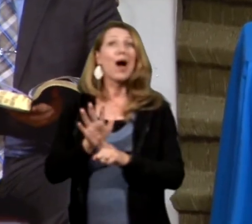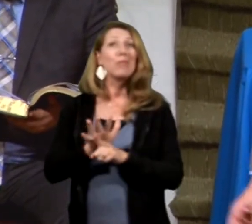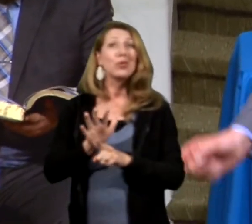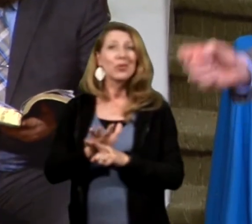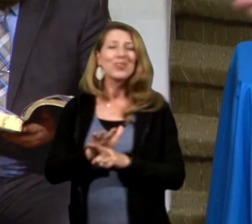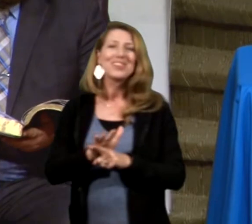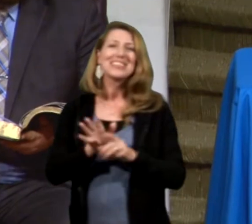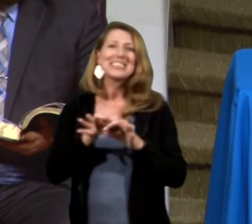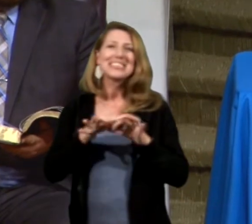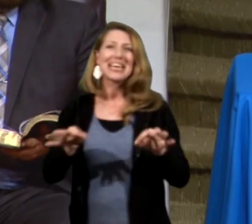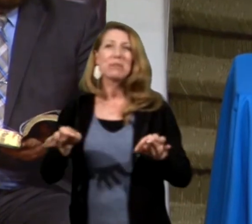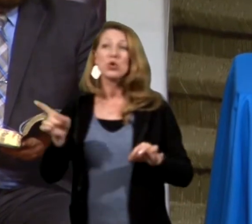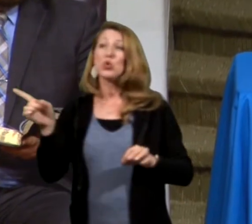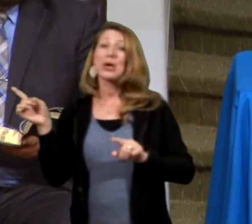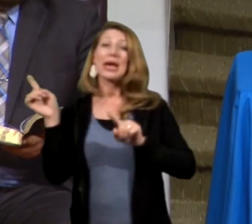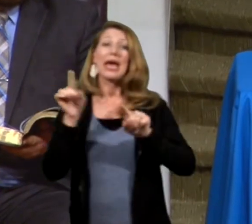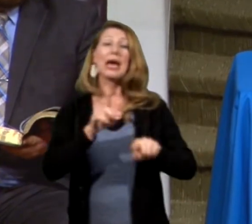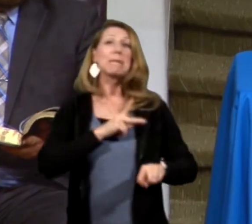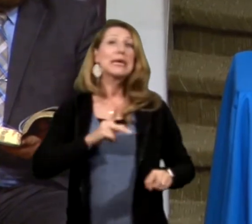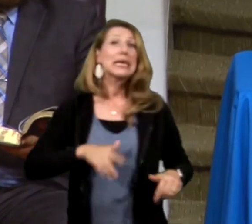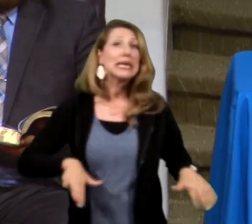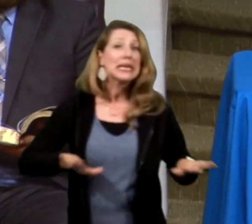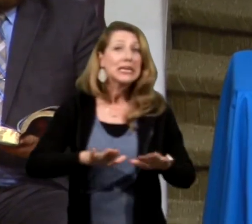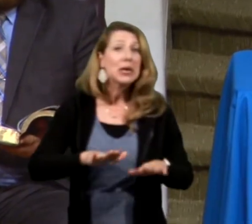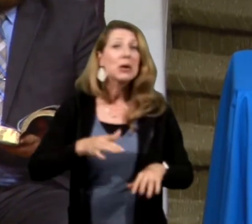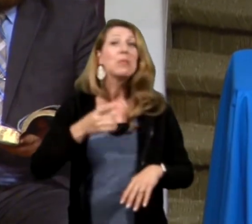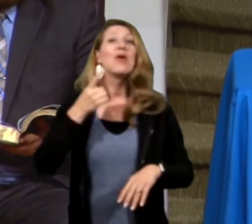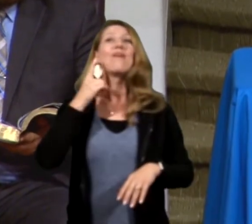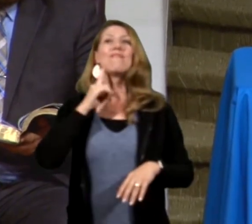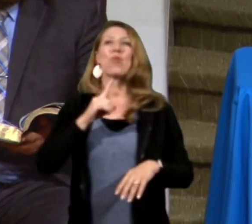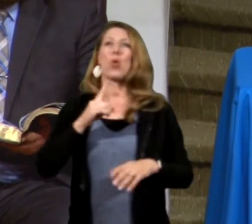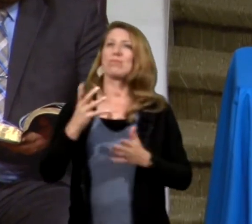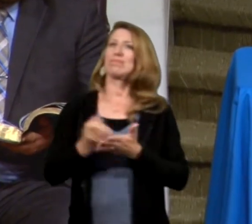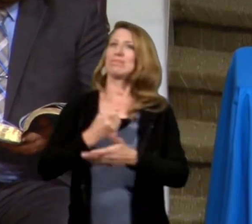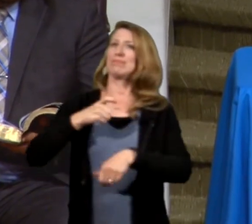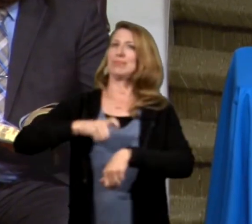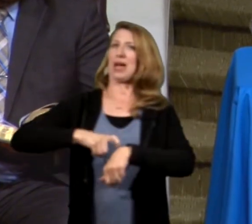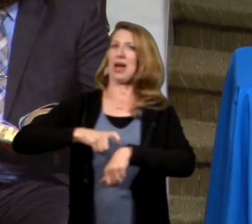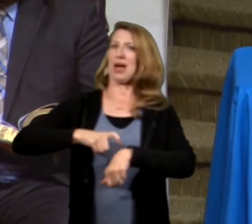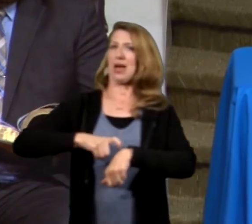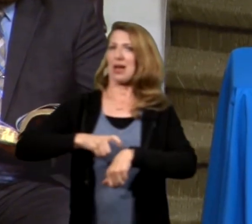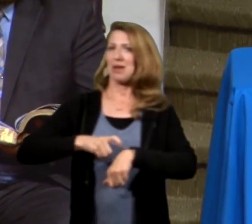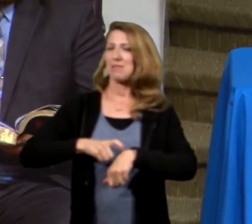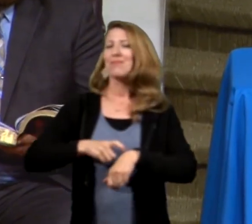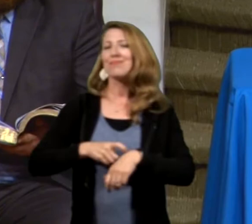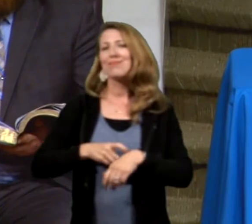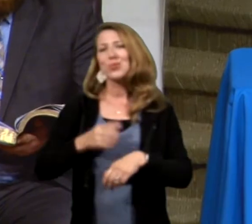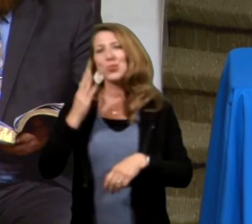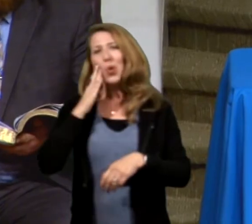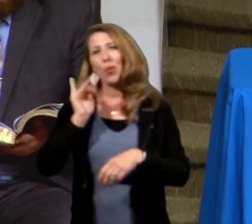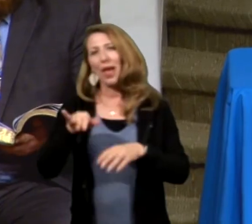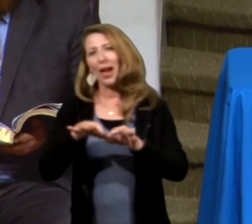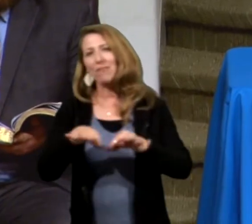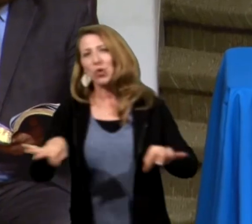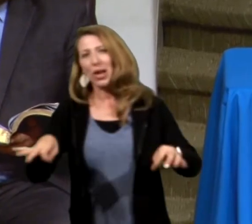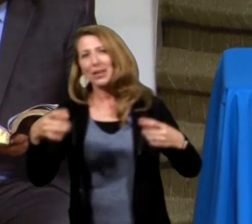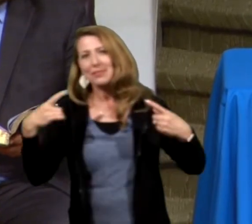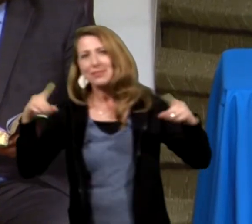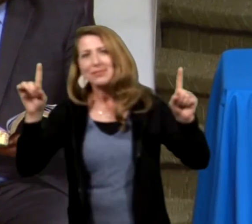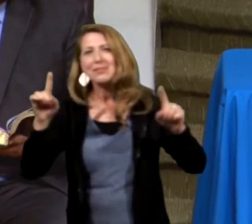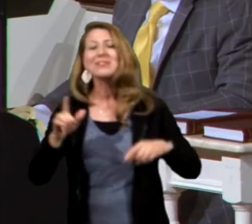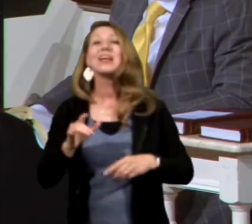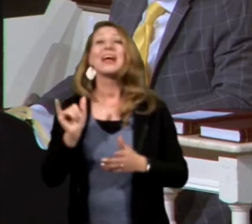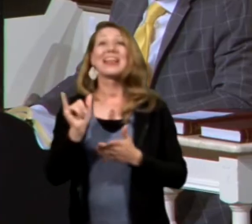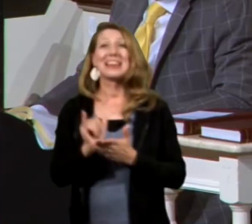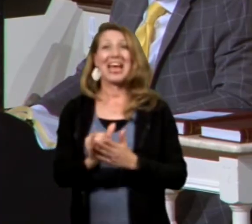that you've come into the kingdom for such a time as this. I think if you know anything about Esther, you're familiar with that. And that was